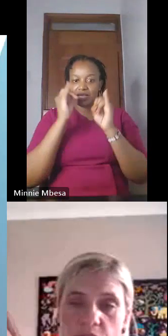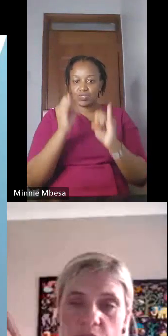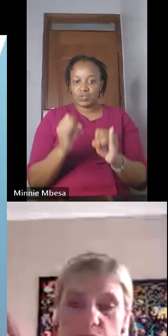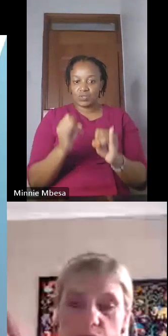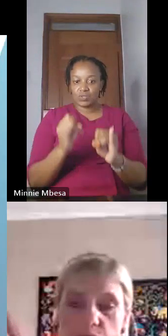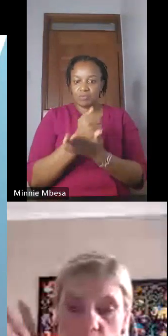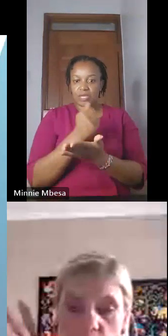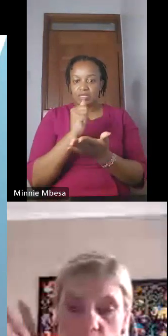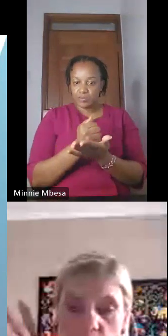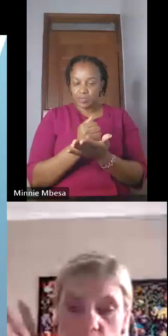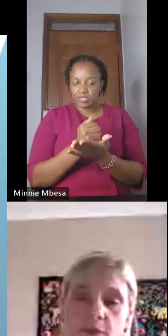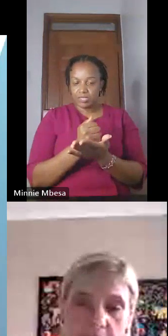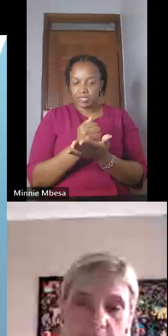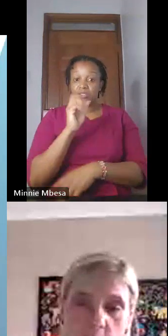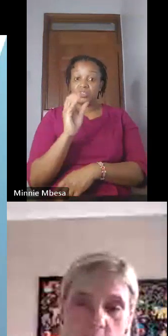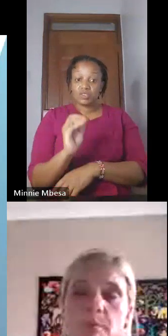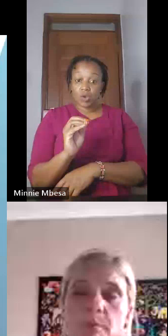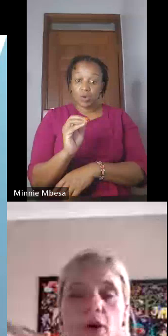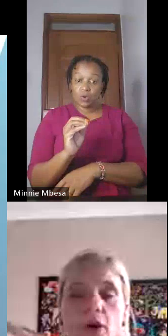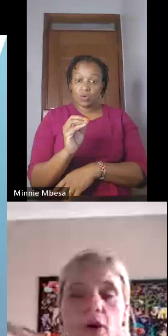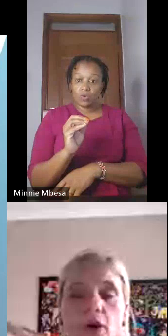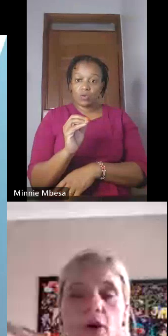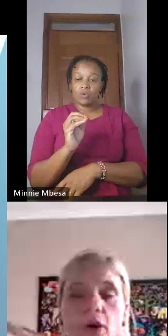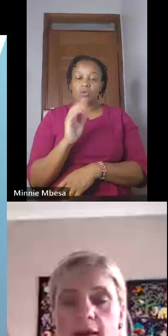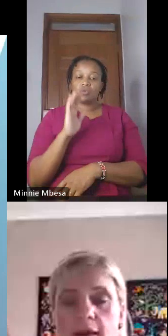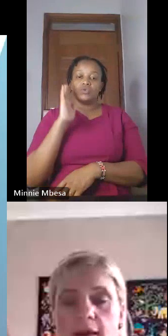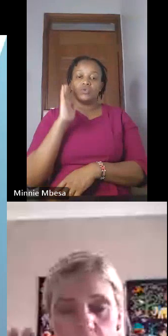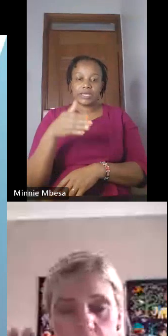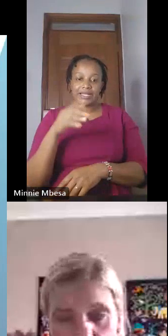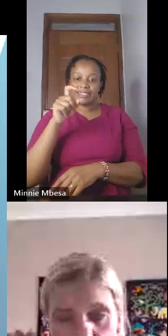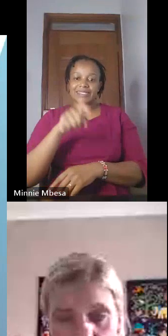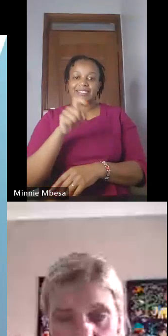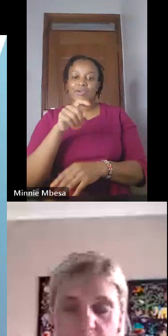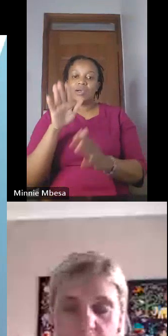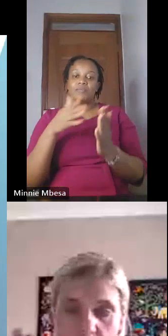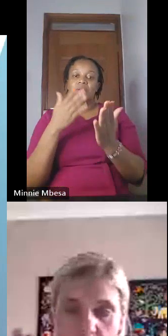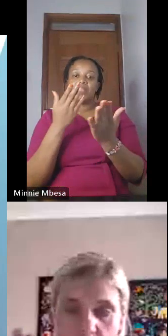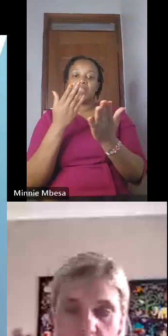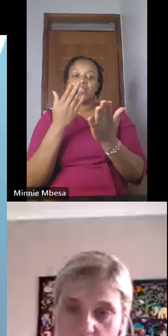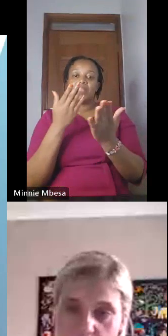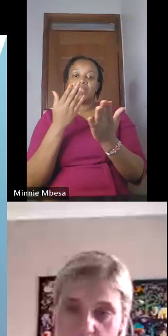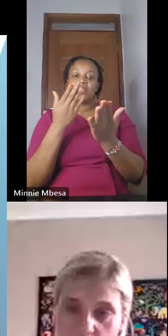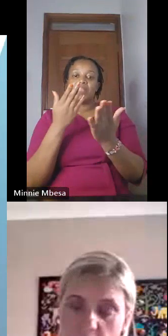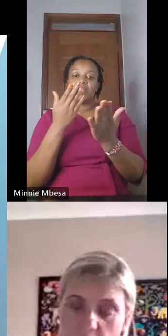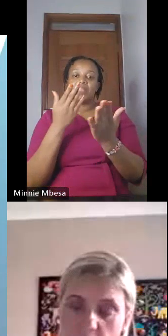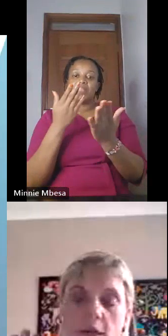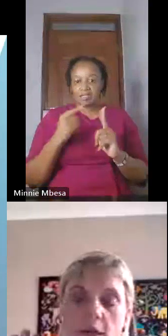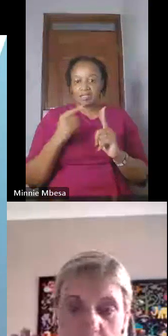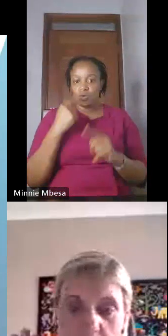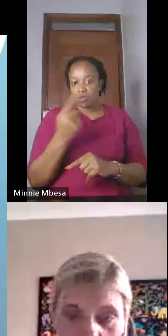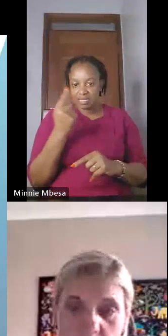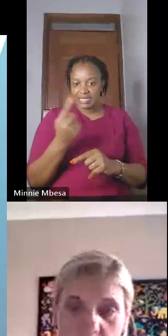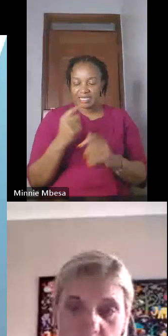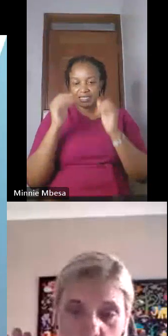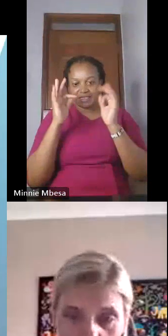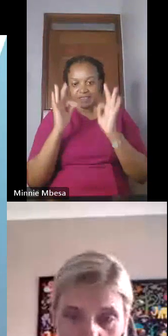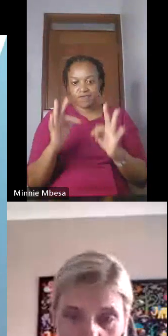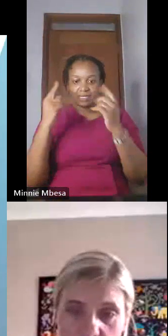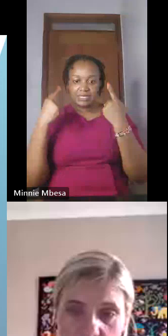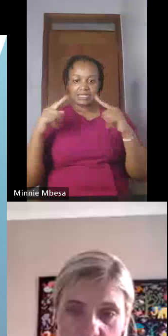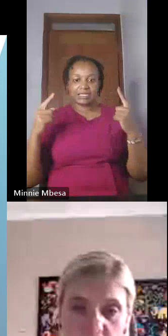so you will need to apply for one, but only if you are successfully offered the scholarship.